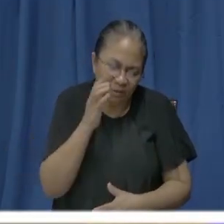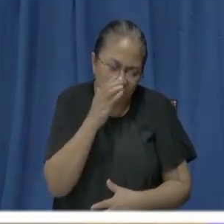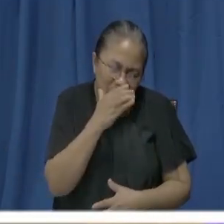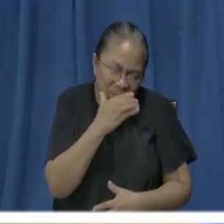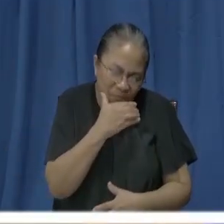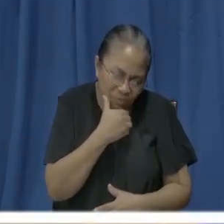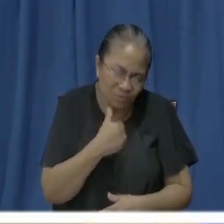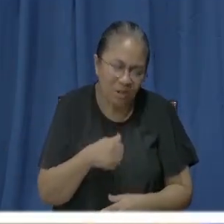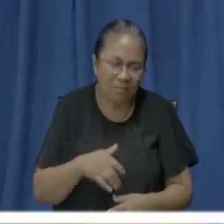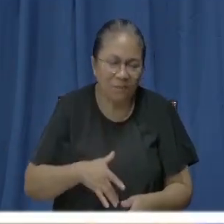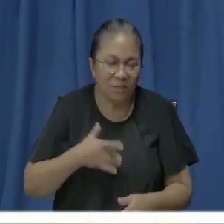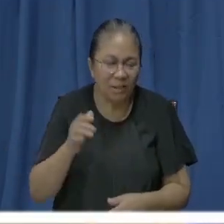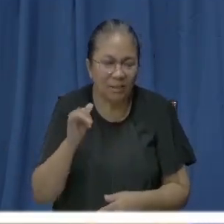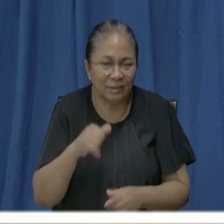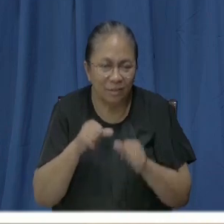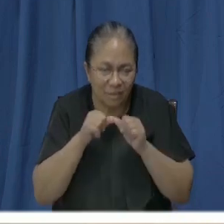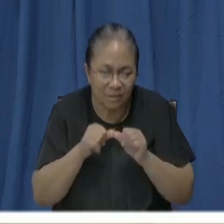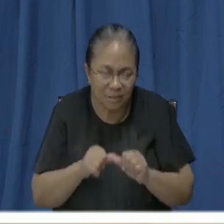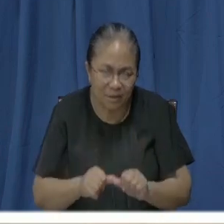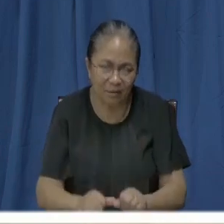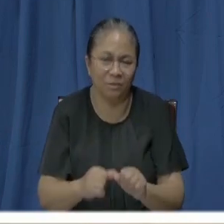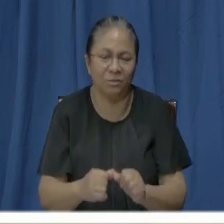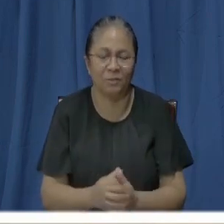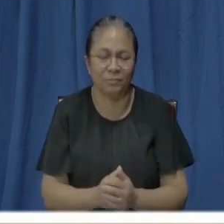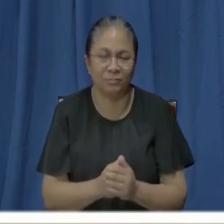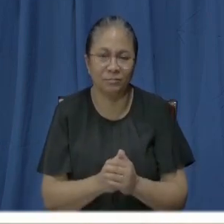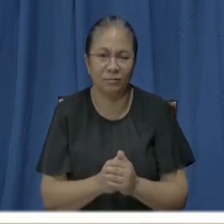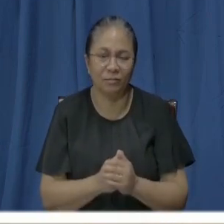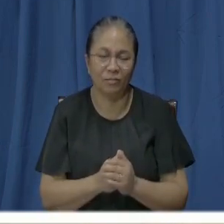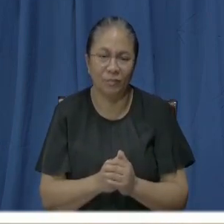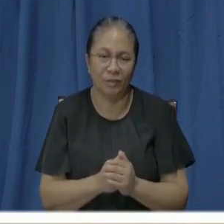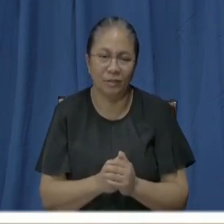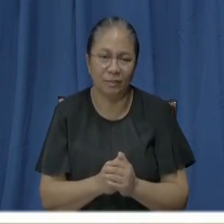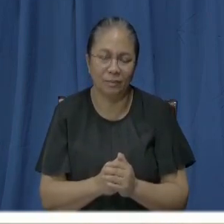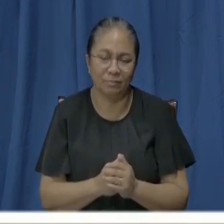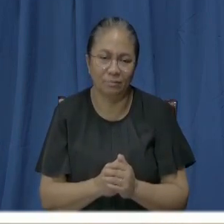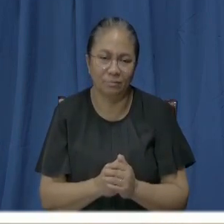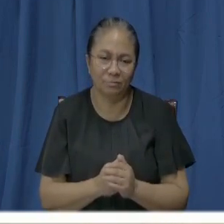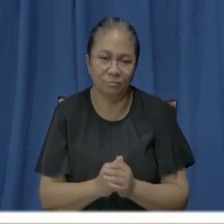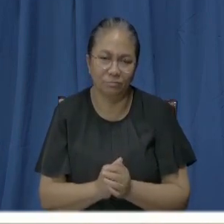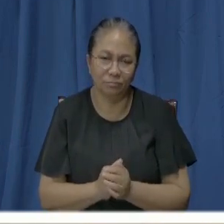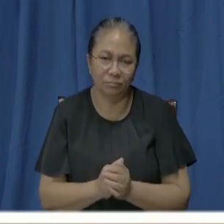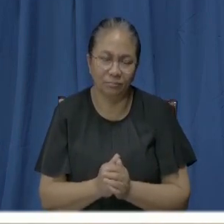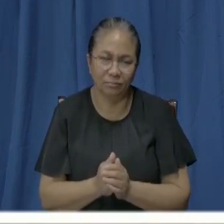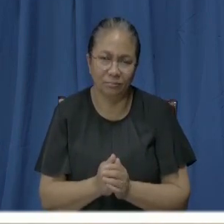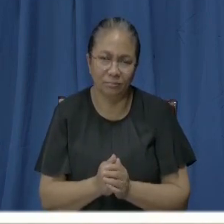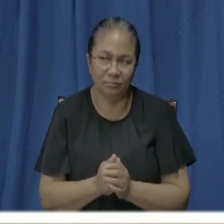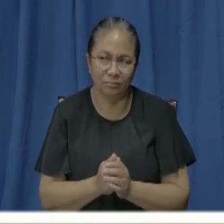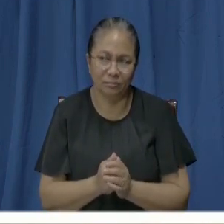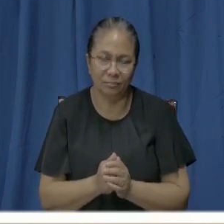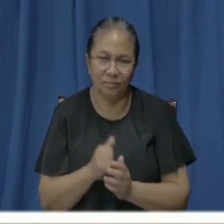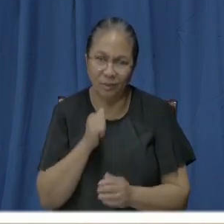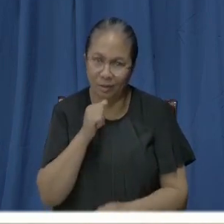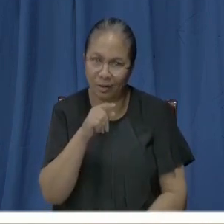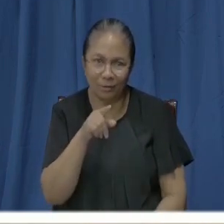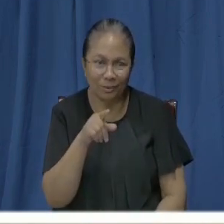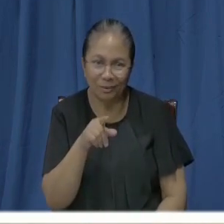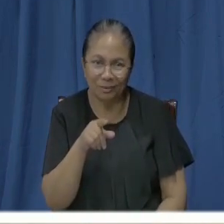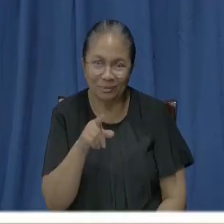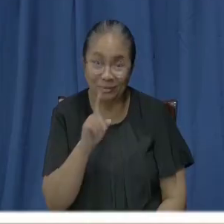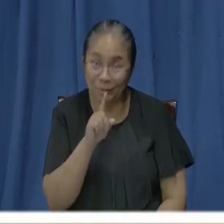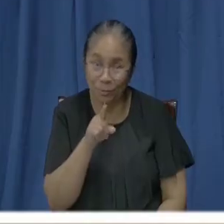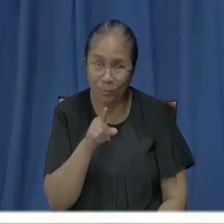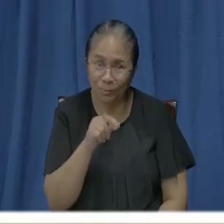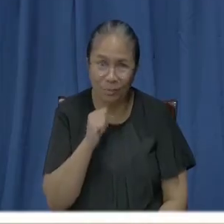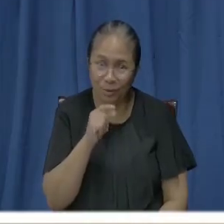has been done, although you have repented for what has been done. Oh, not y'all. Not y'all.